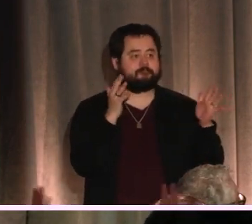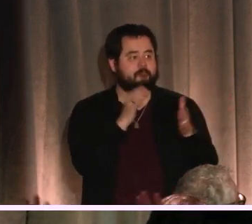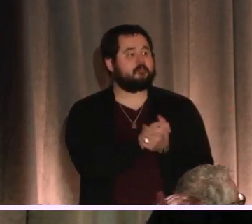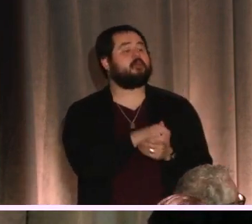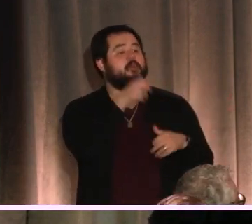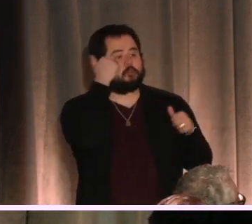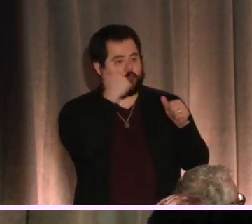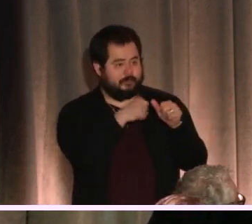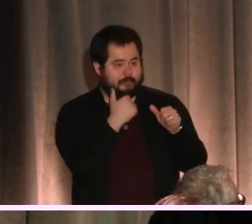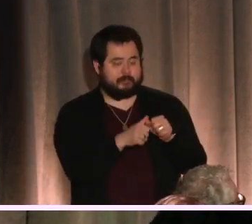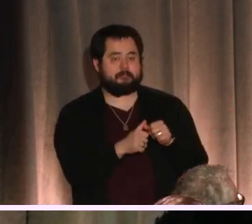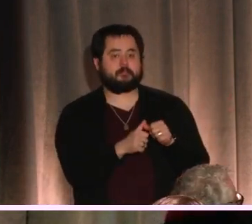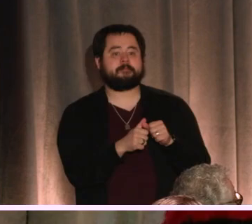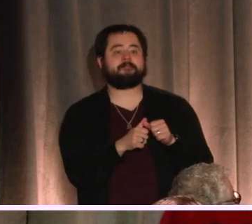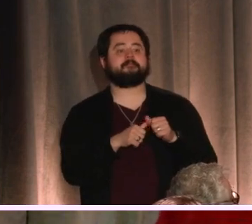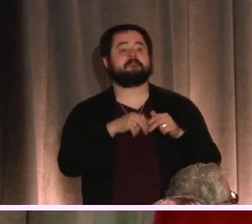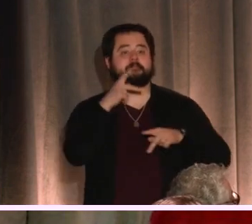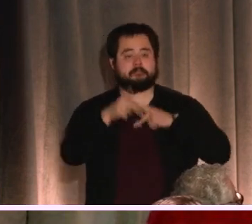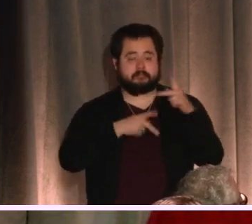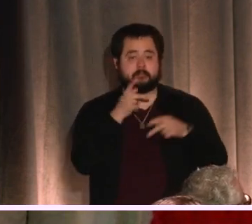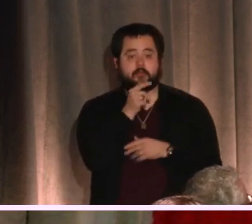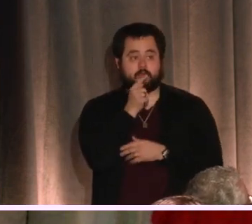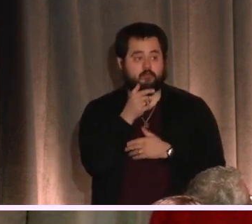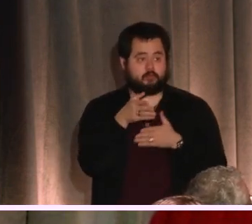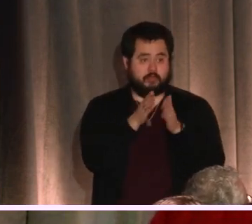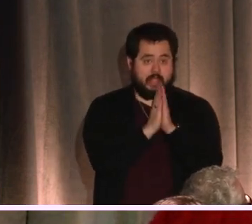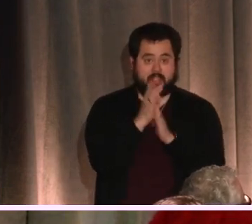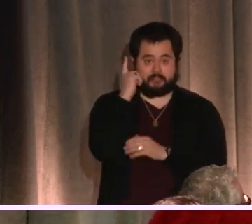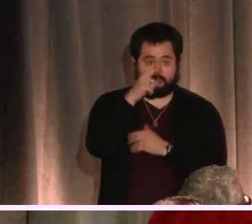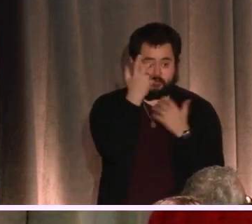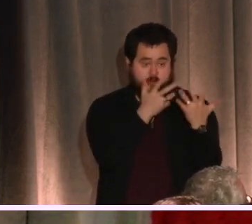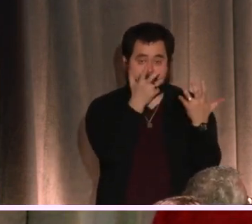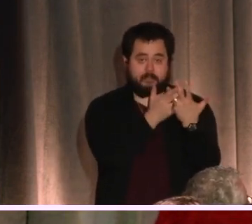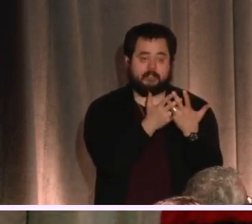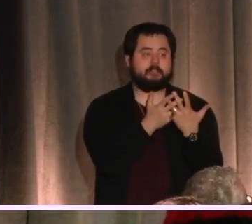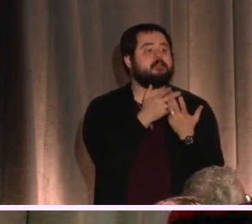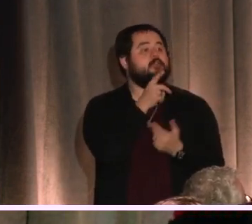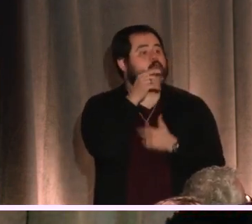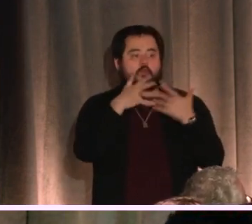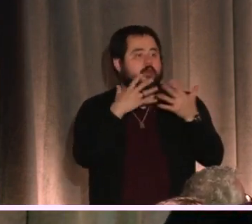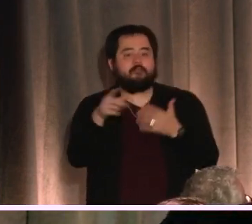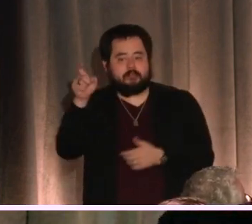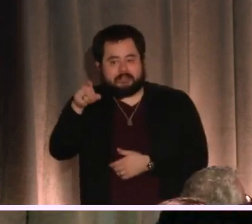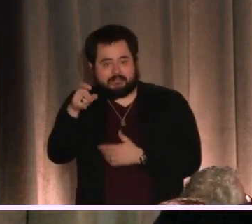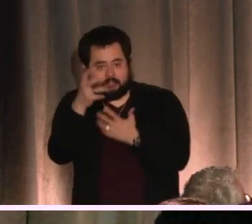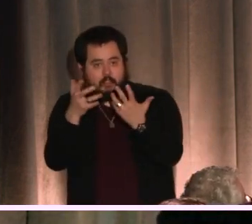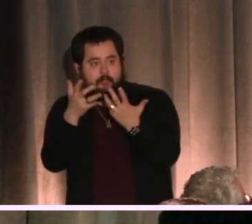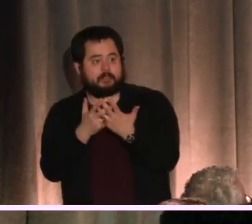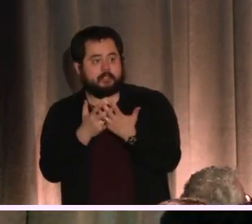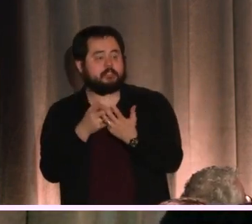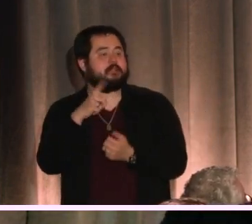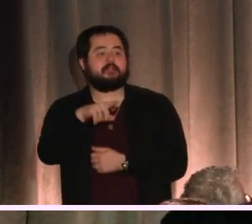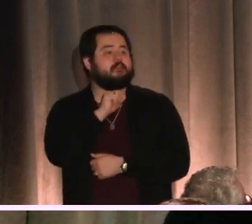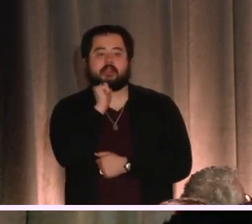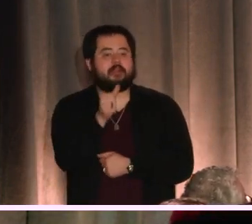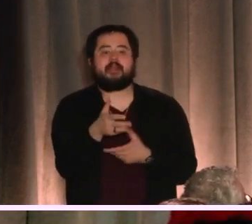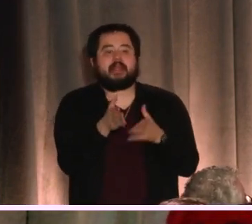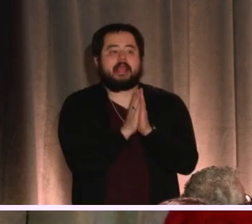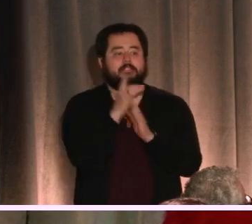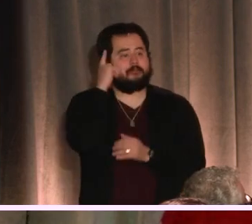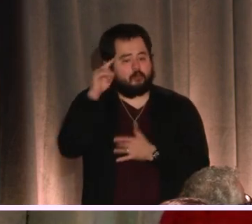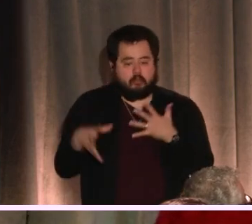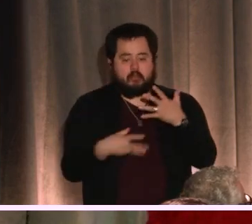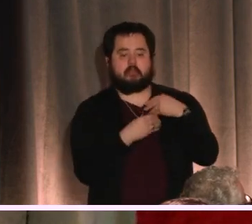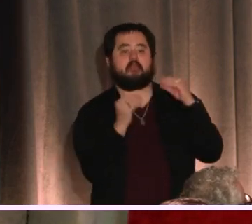Is to remember that people who ask for accommodations or who need accommodations aren't asking for extra. We just